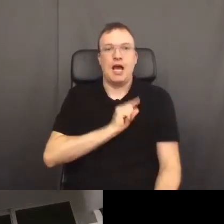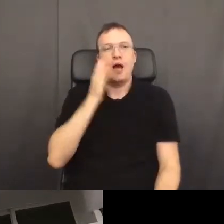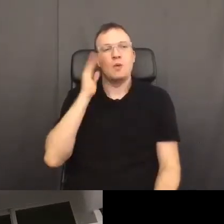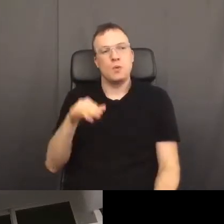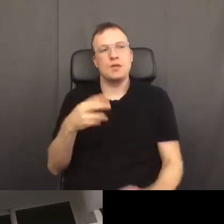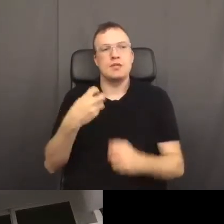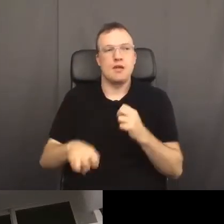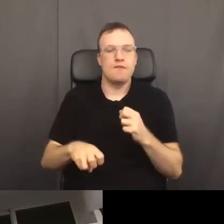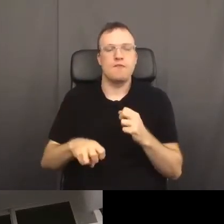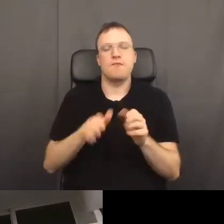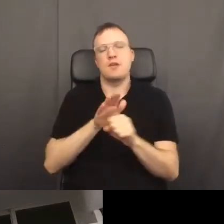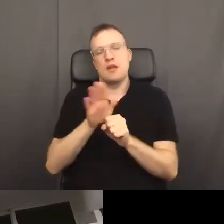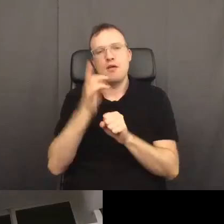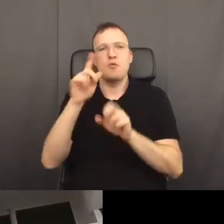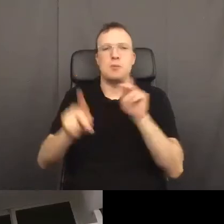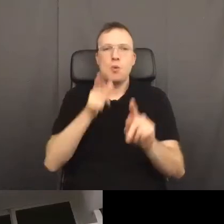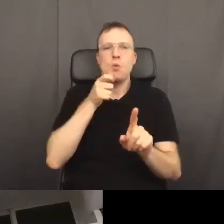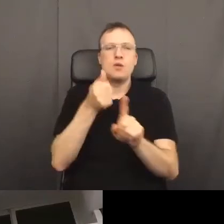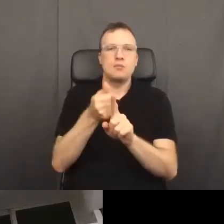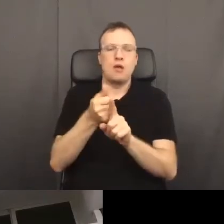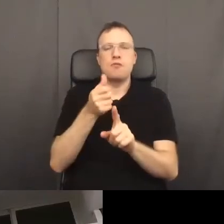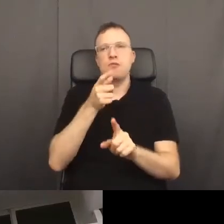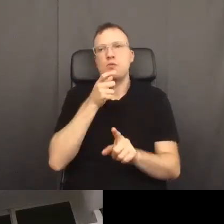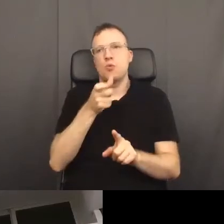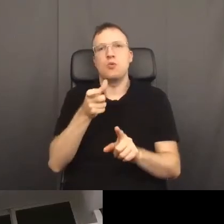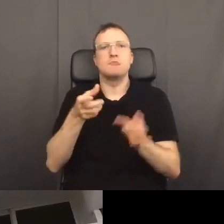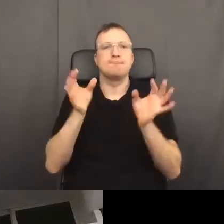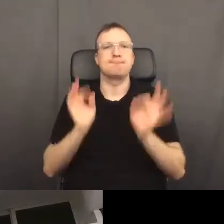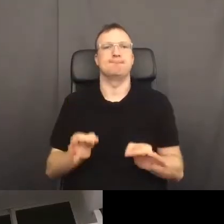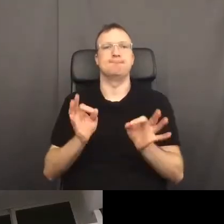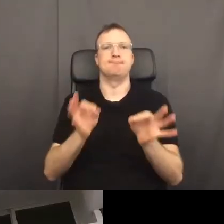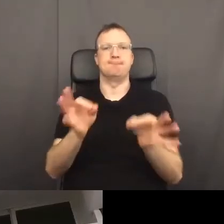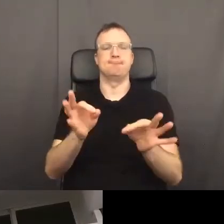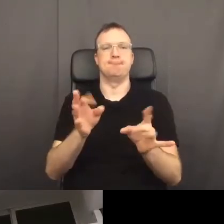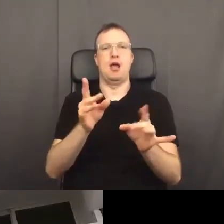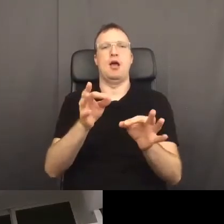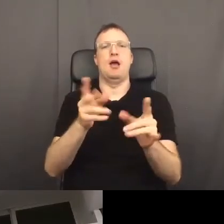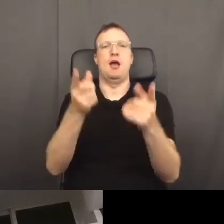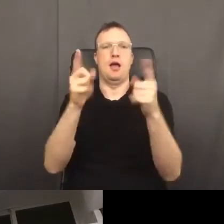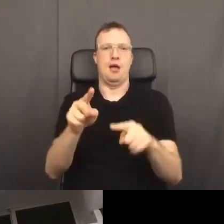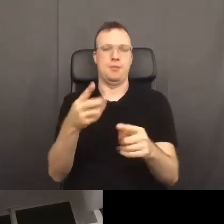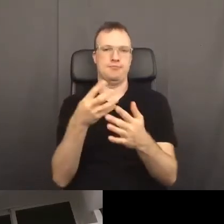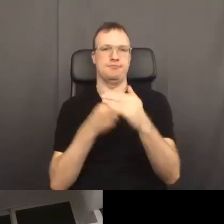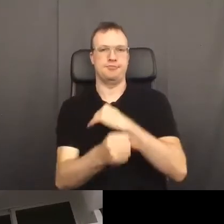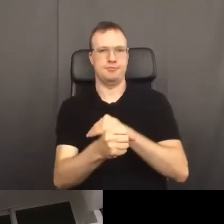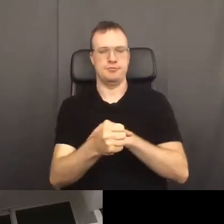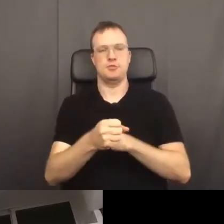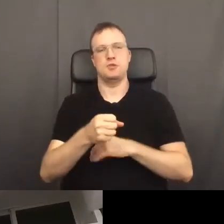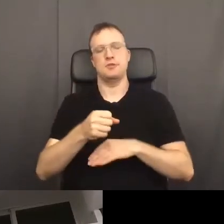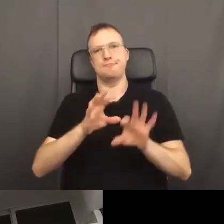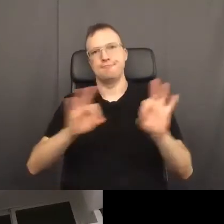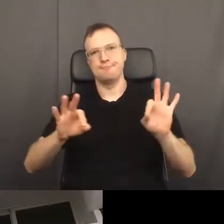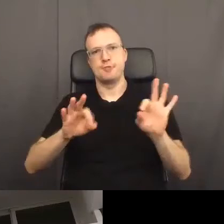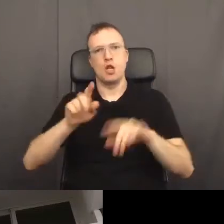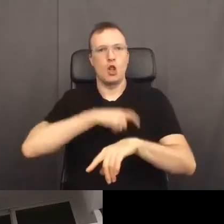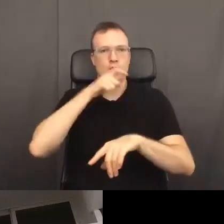enough for human beings who have made choices in their life that have led them to be convicted and sentenced to long